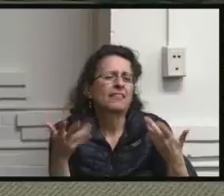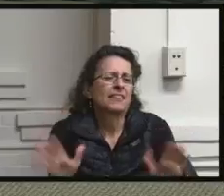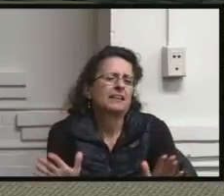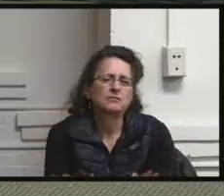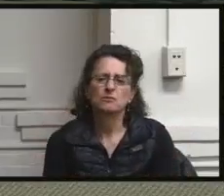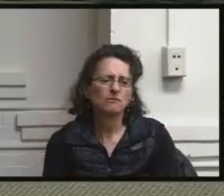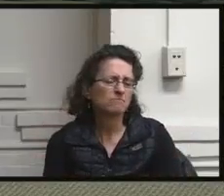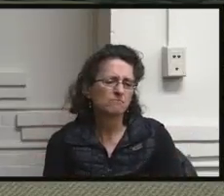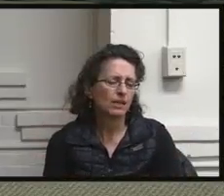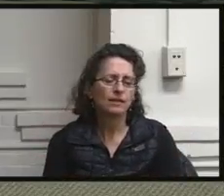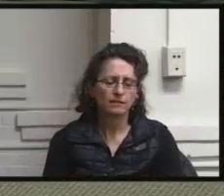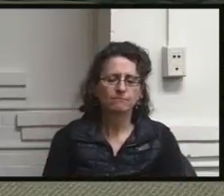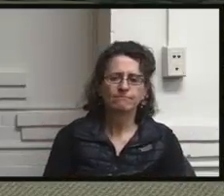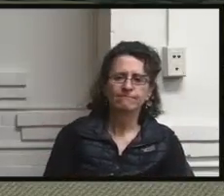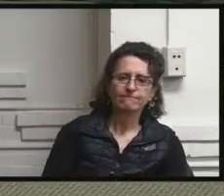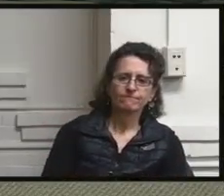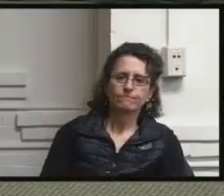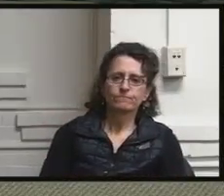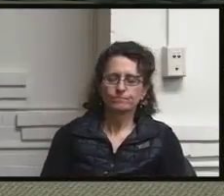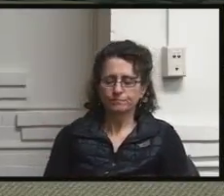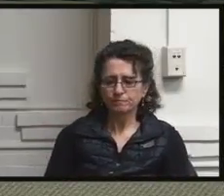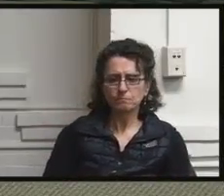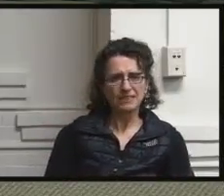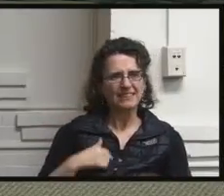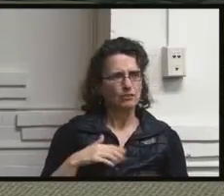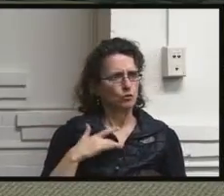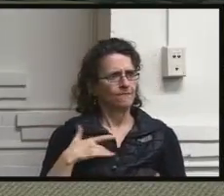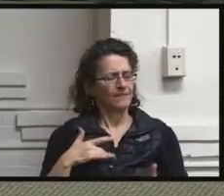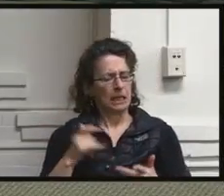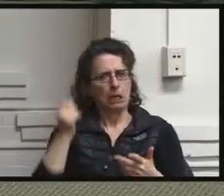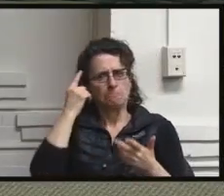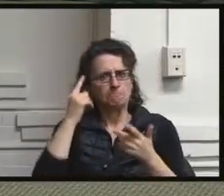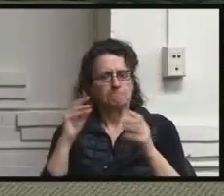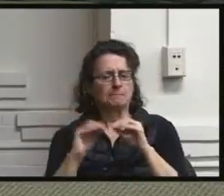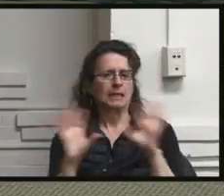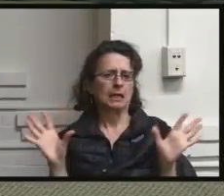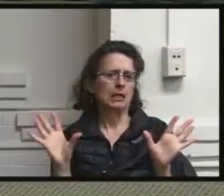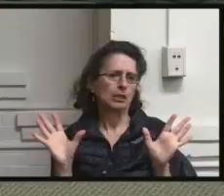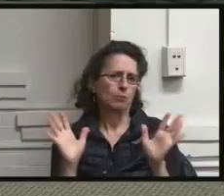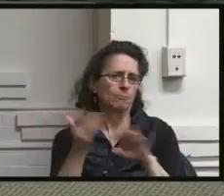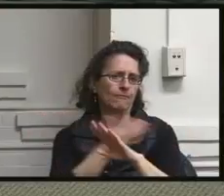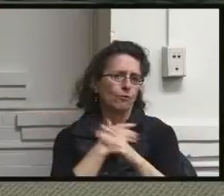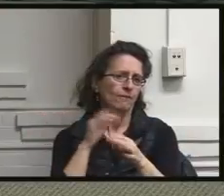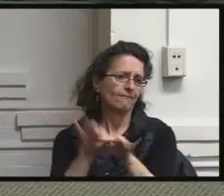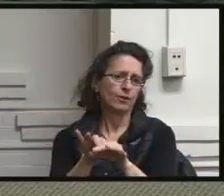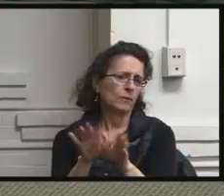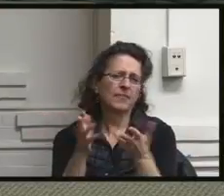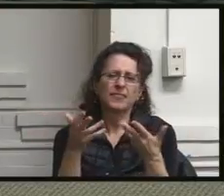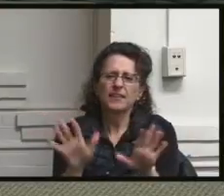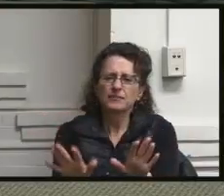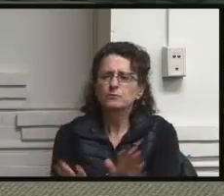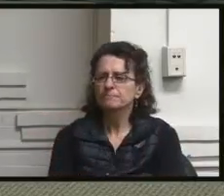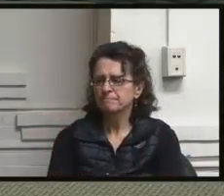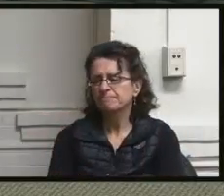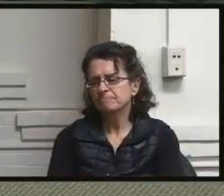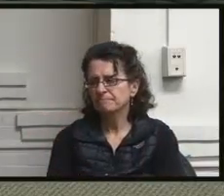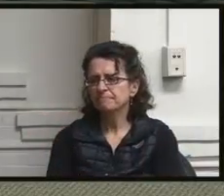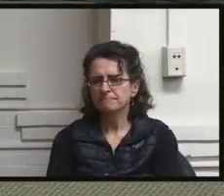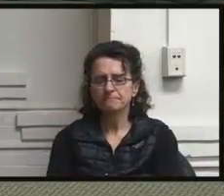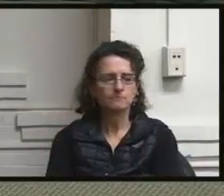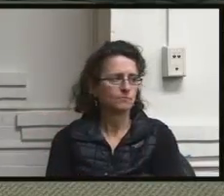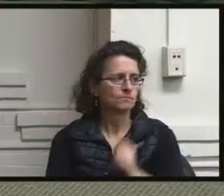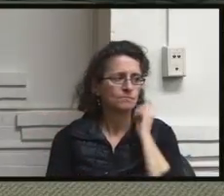know, enough to really vote with confidence on the information in front of us. So I'm